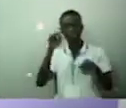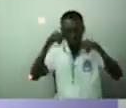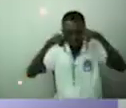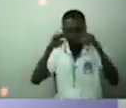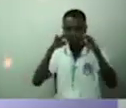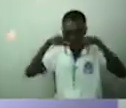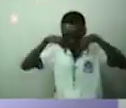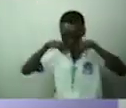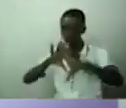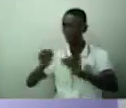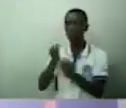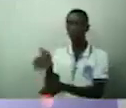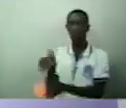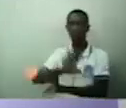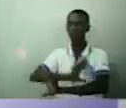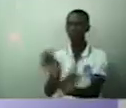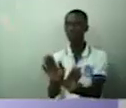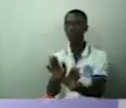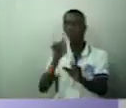no pain. Think about it.